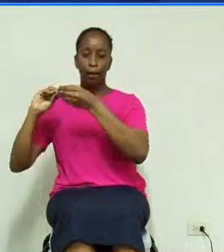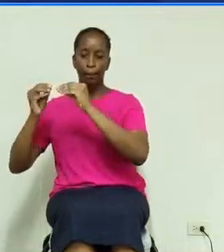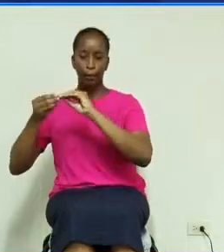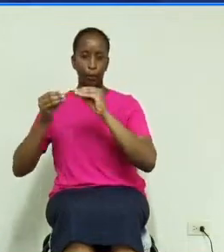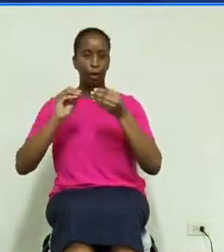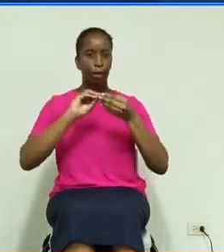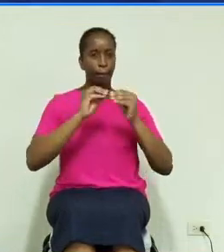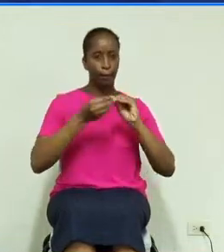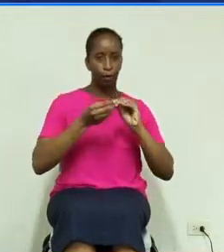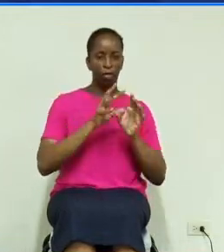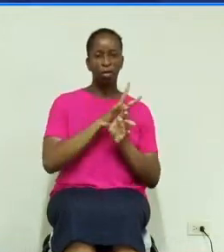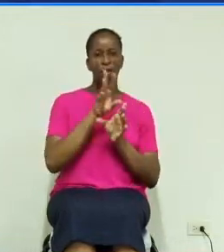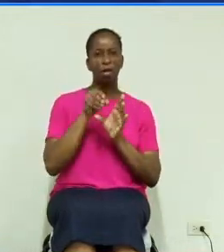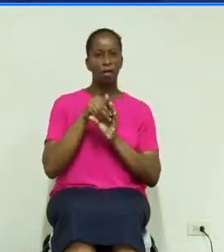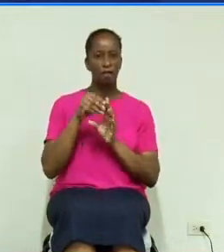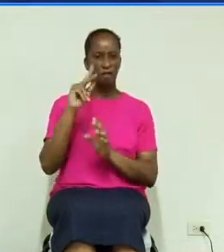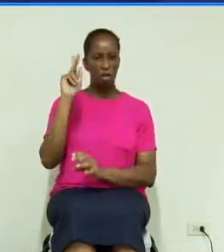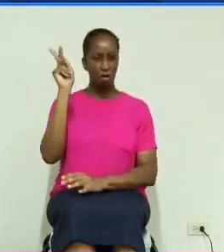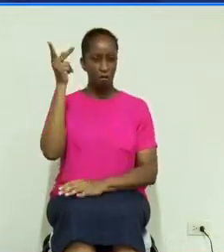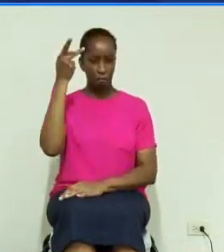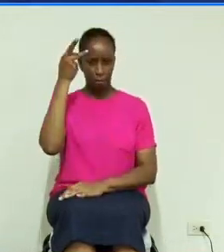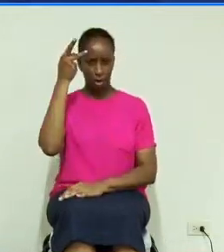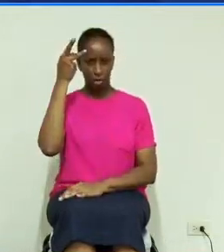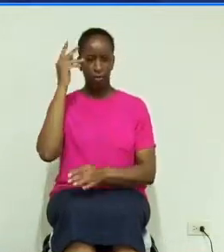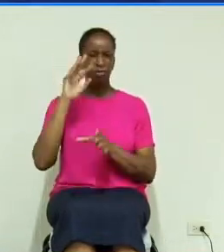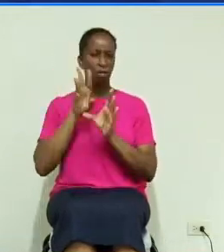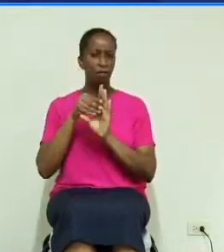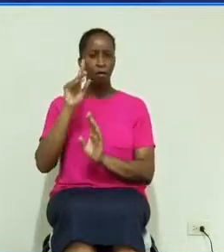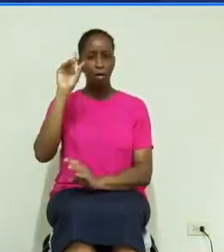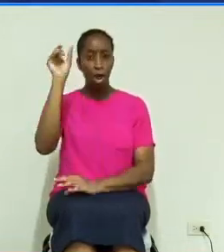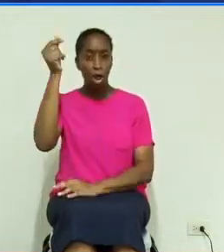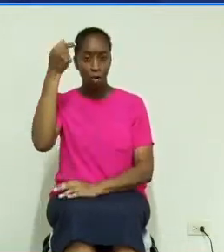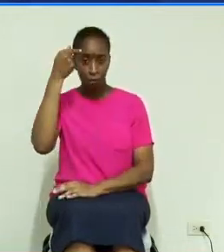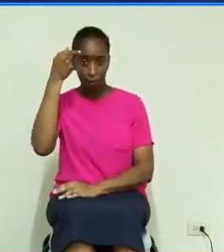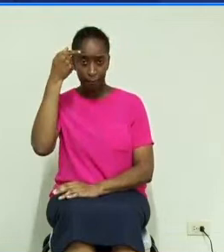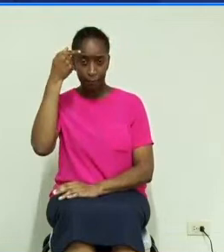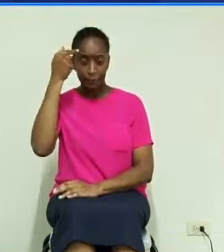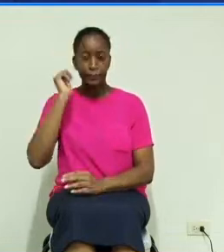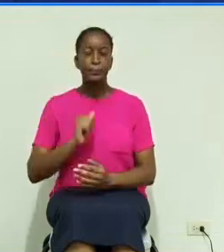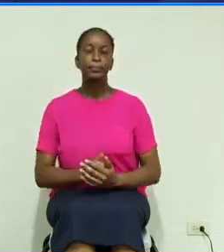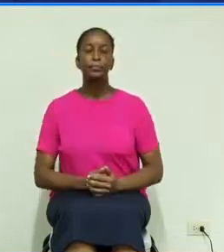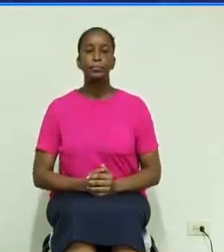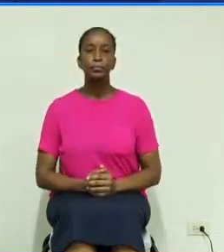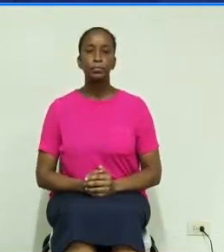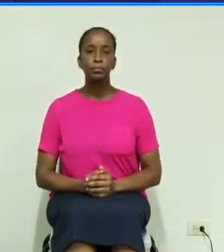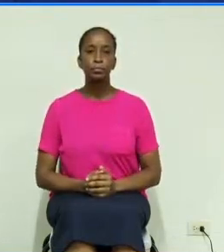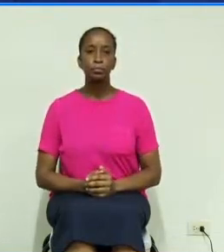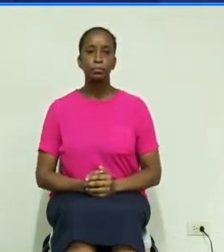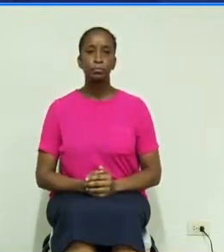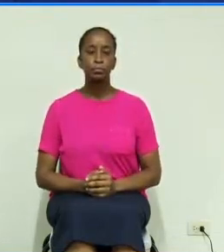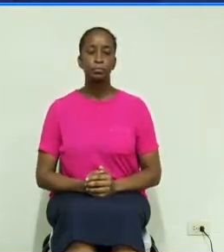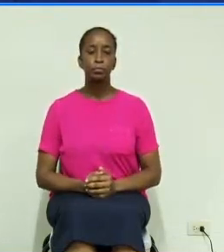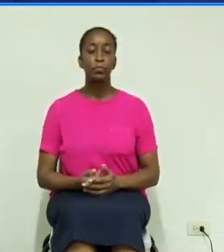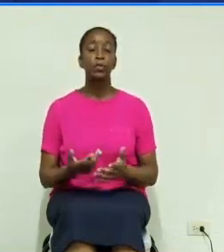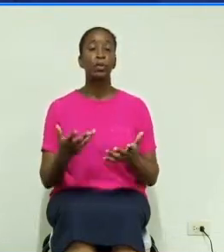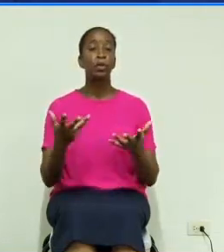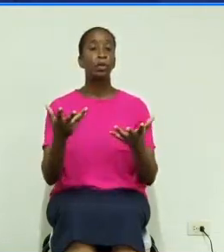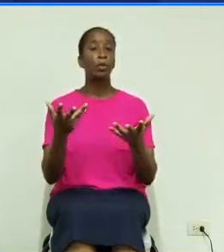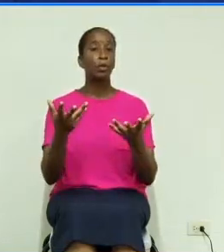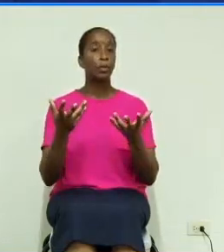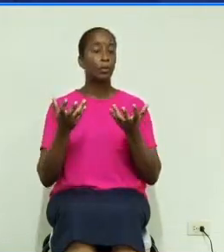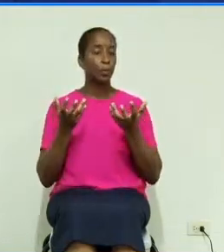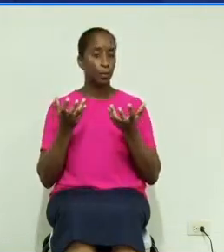or of our parliamentary system that can specifically and deliberately target